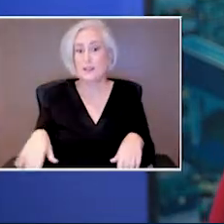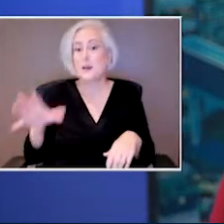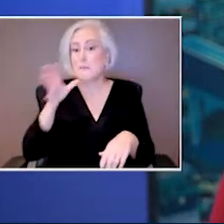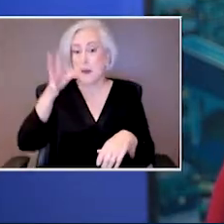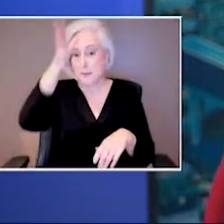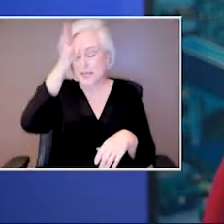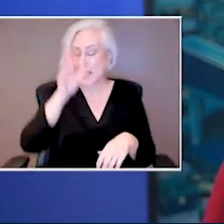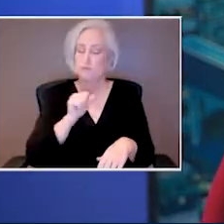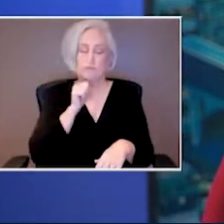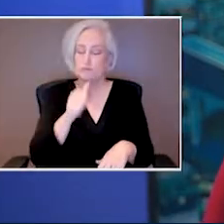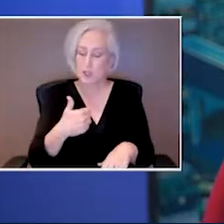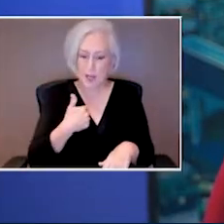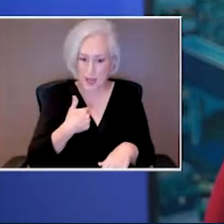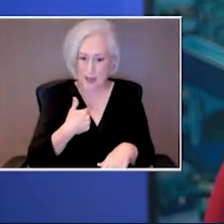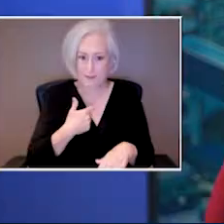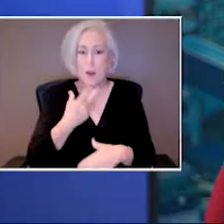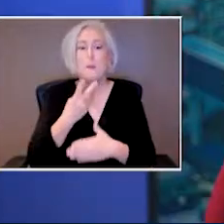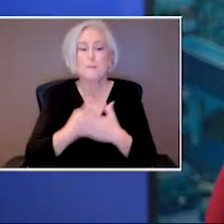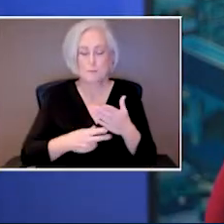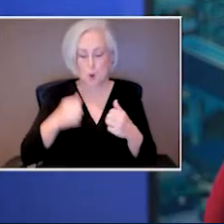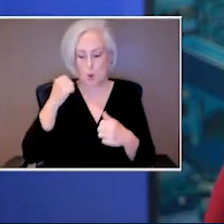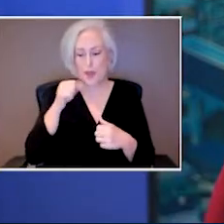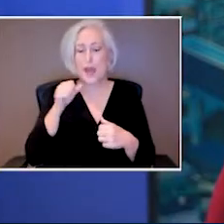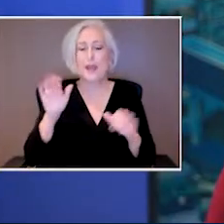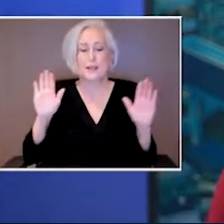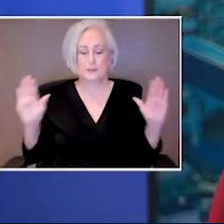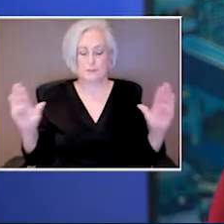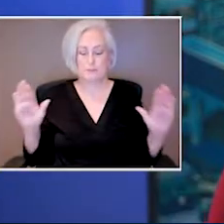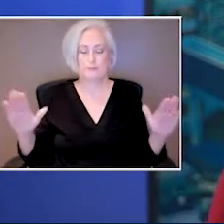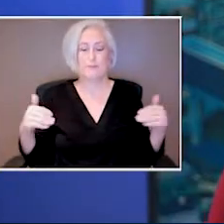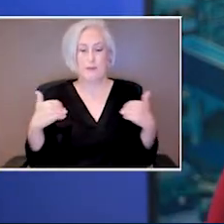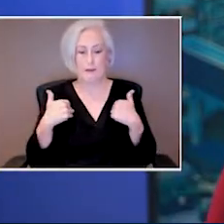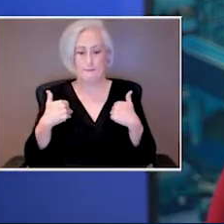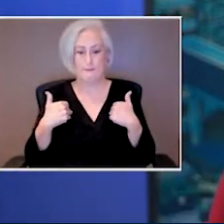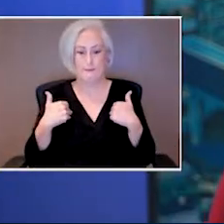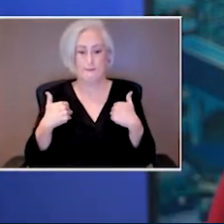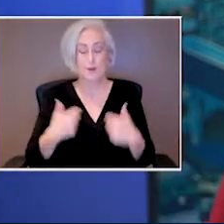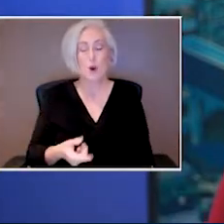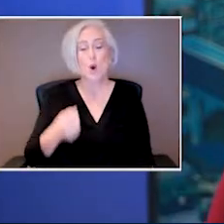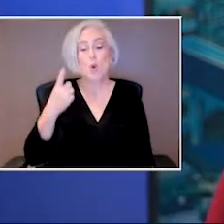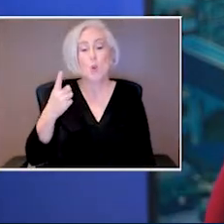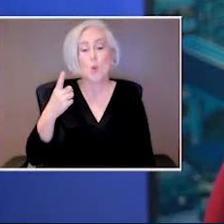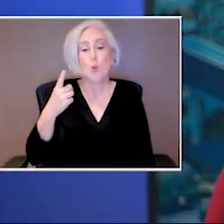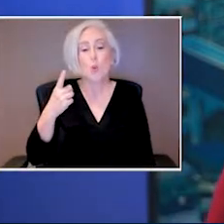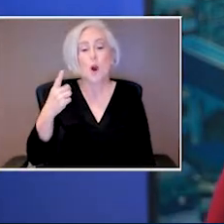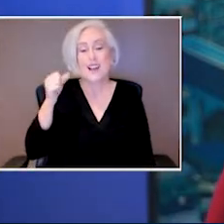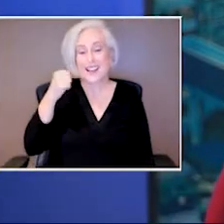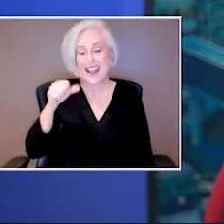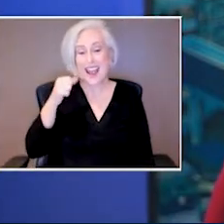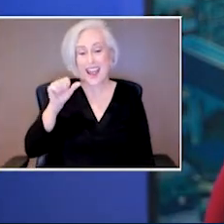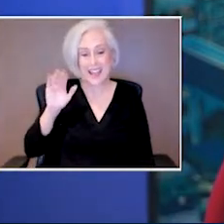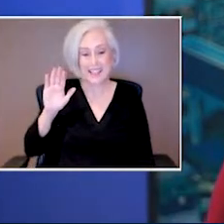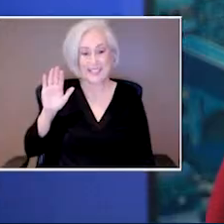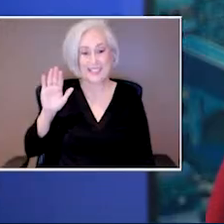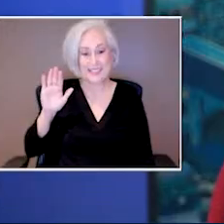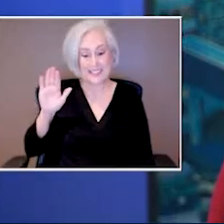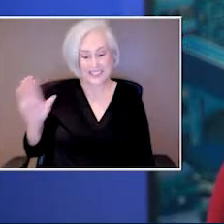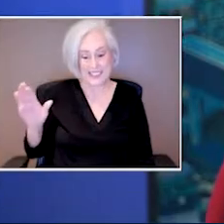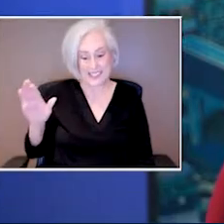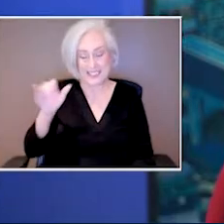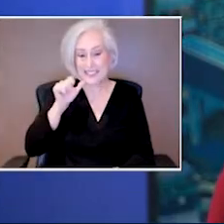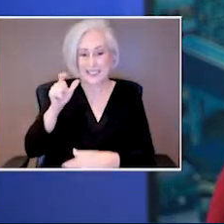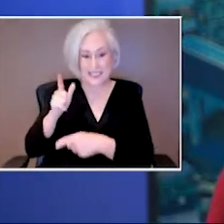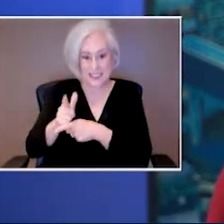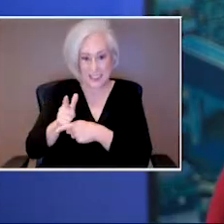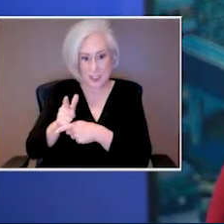both sides. And one of my aunts on my dad's side, his sister, and we ended up